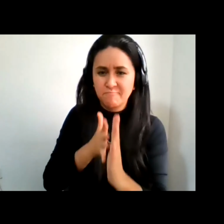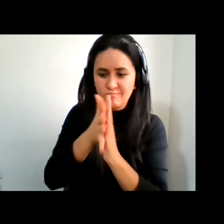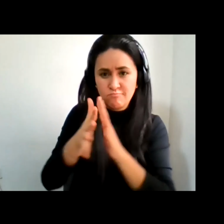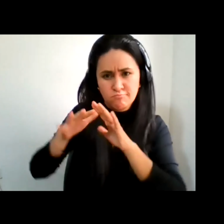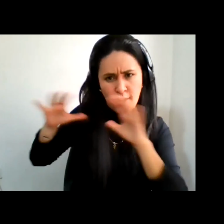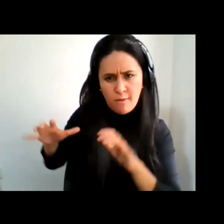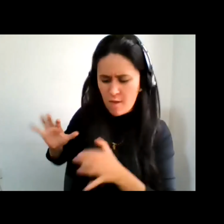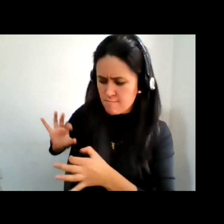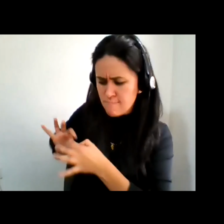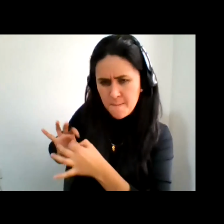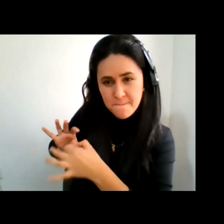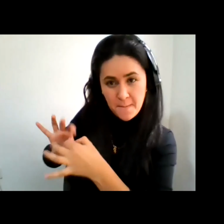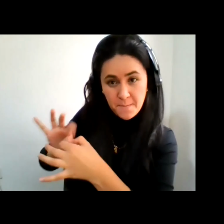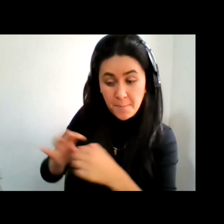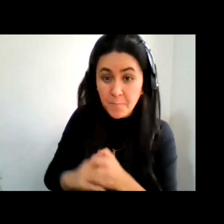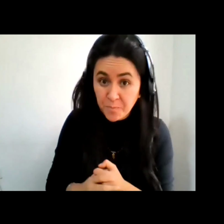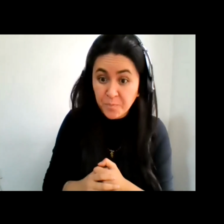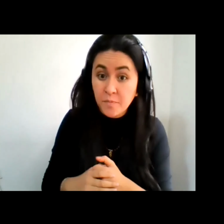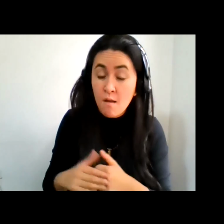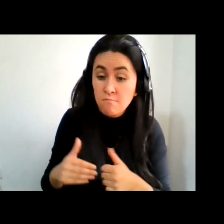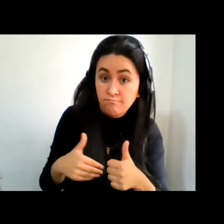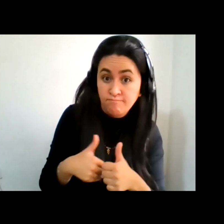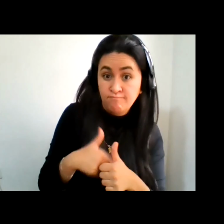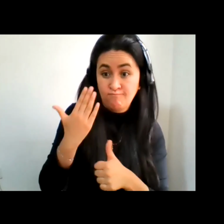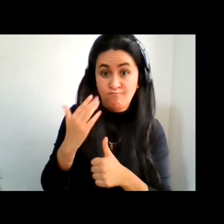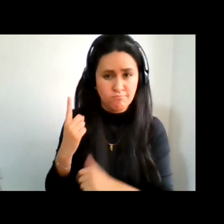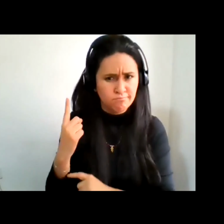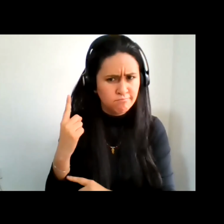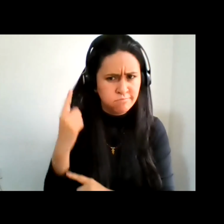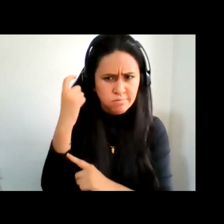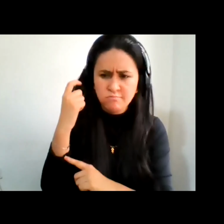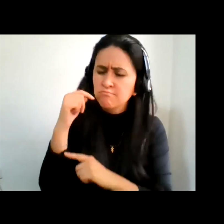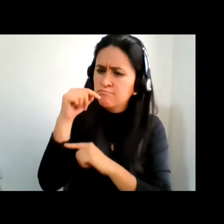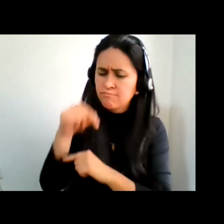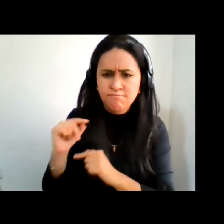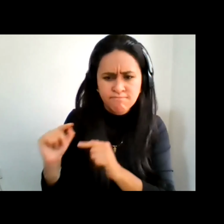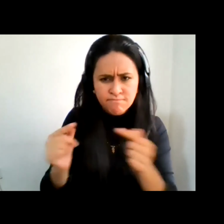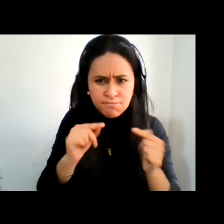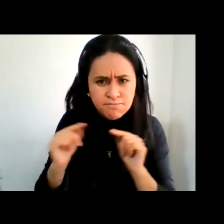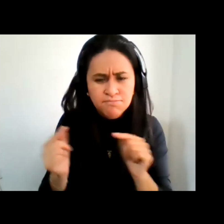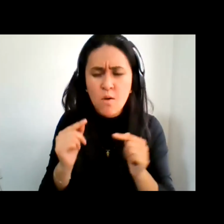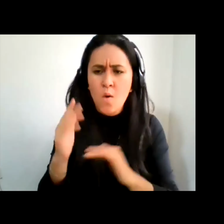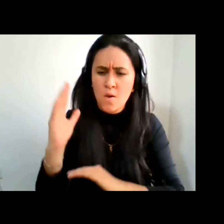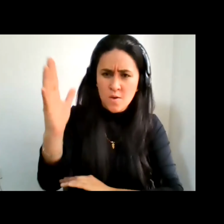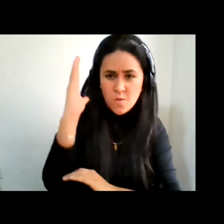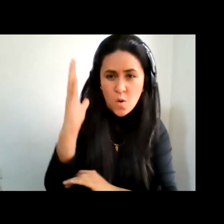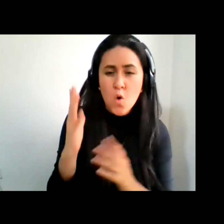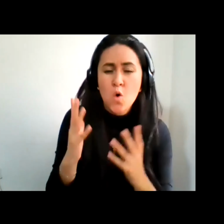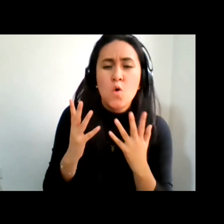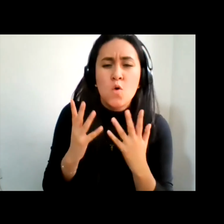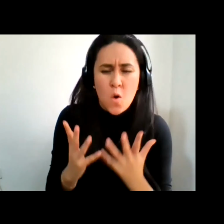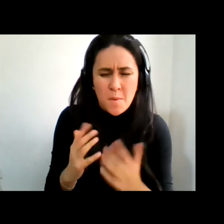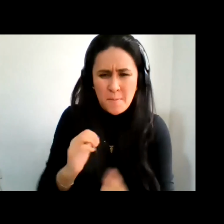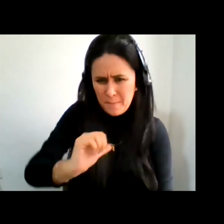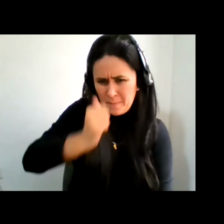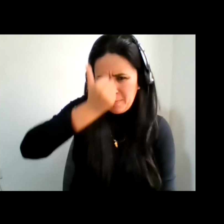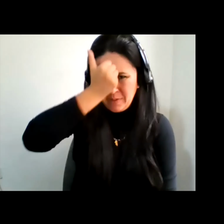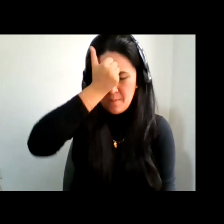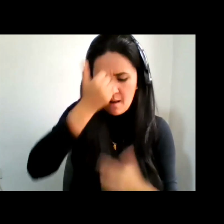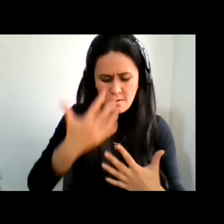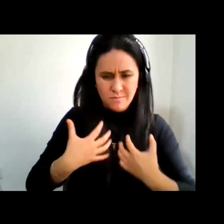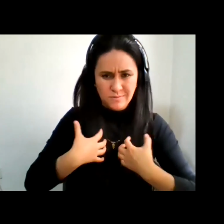of this set of activities. Well, we began this seminar framed in the new conceptual framework of essential